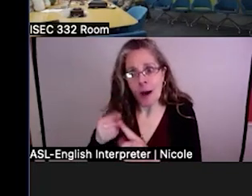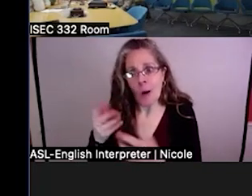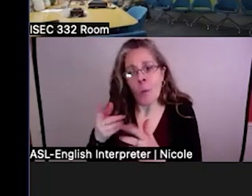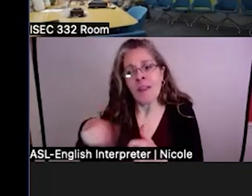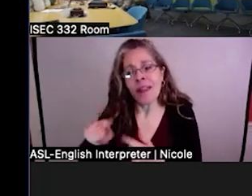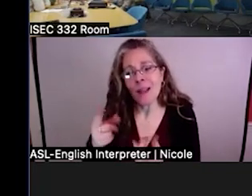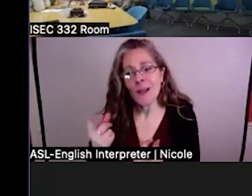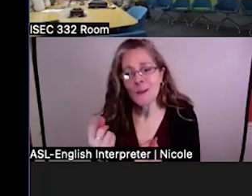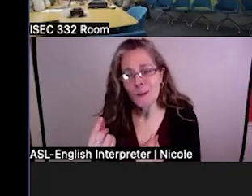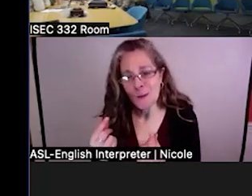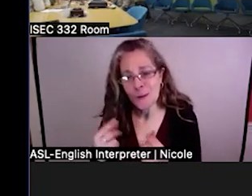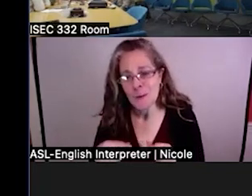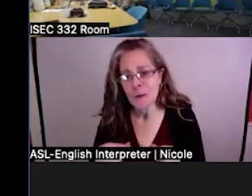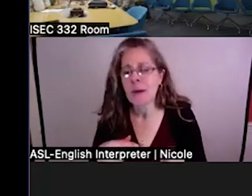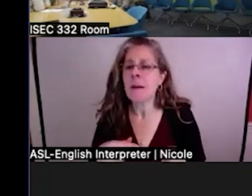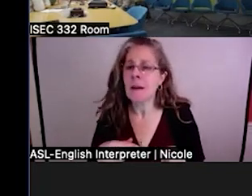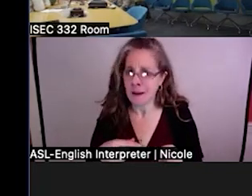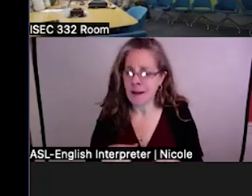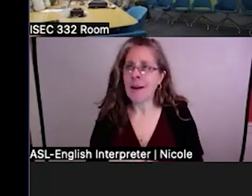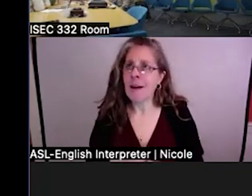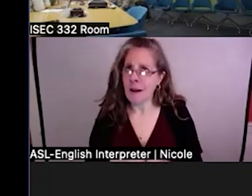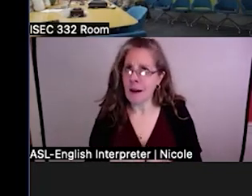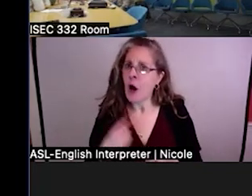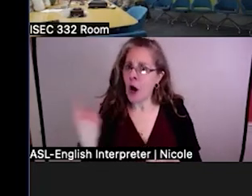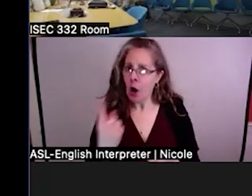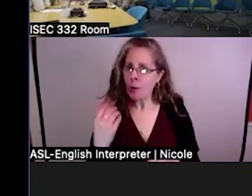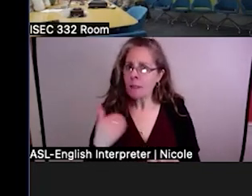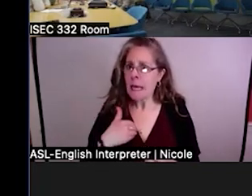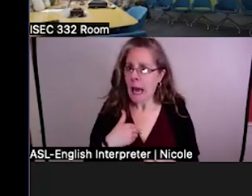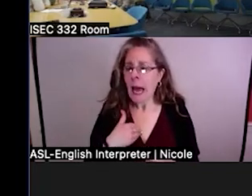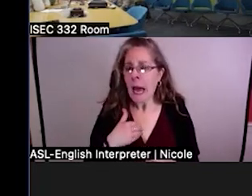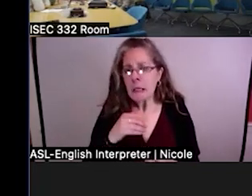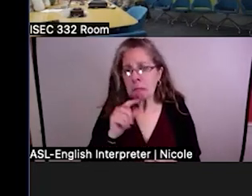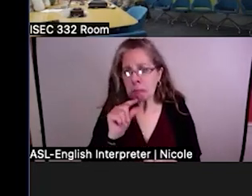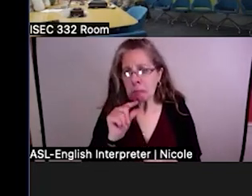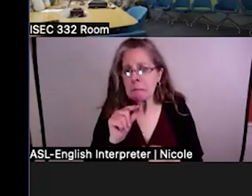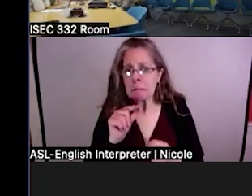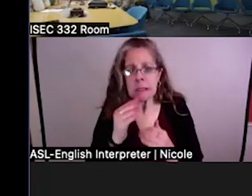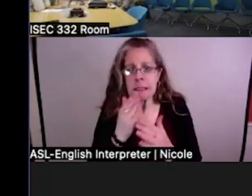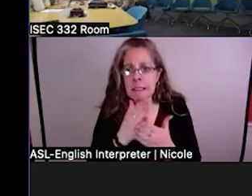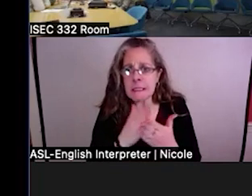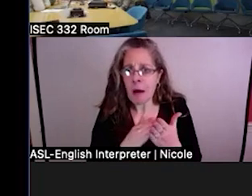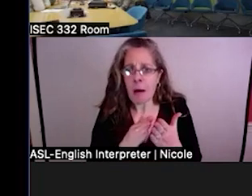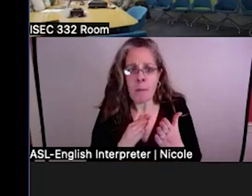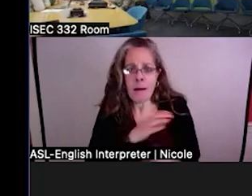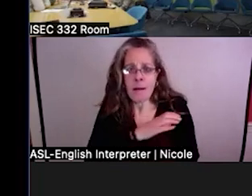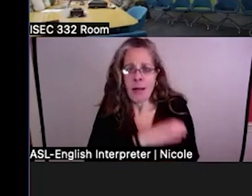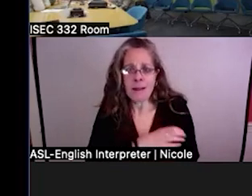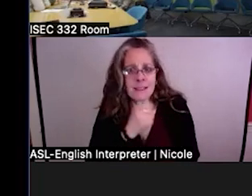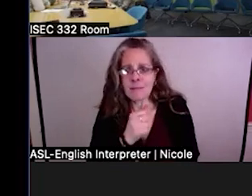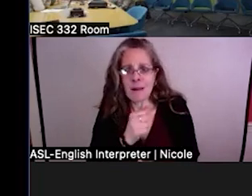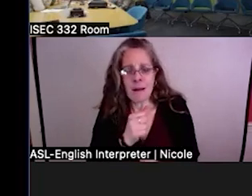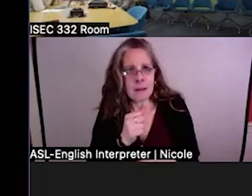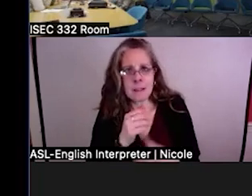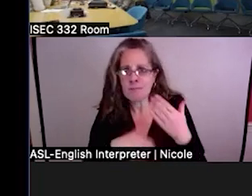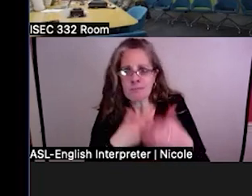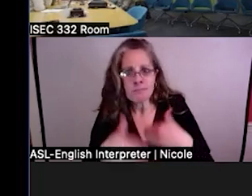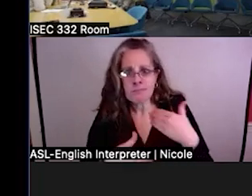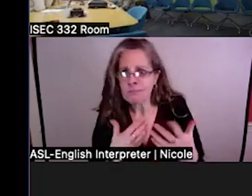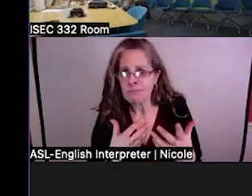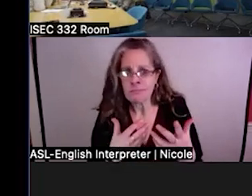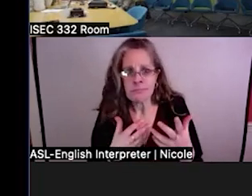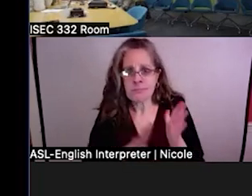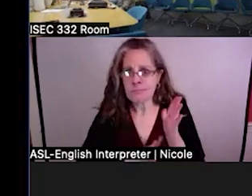a small number of clients on my caseload that I felt like really weren't making that much progress. And I was doing all the things I thought